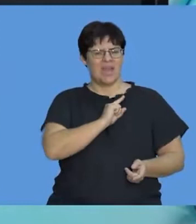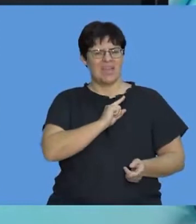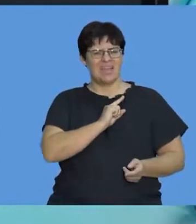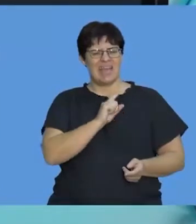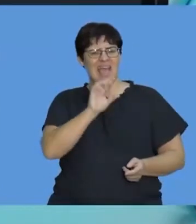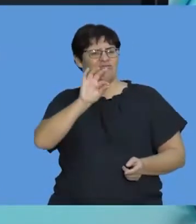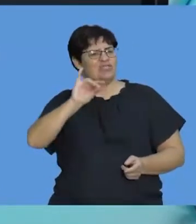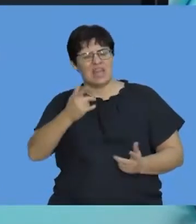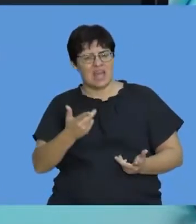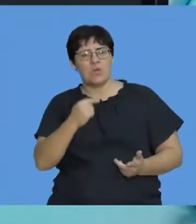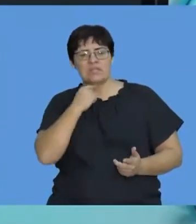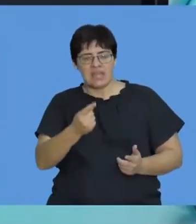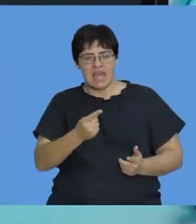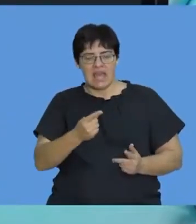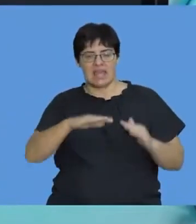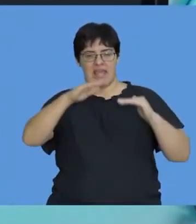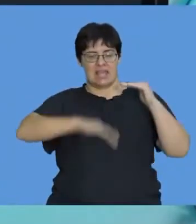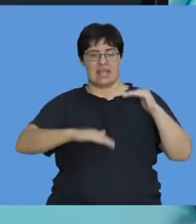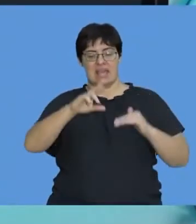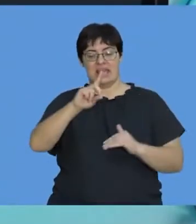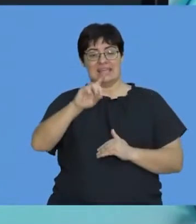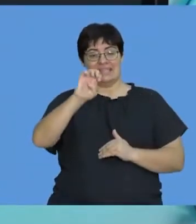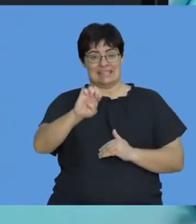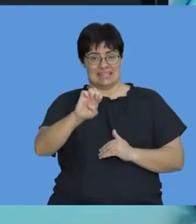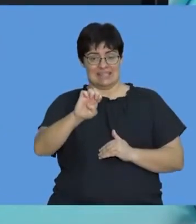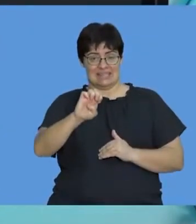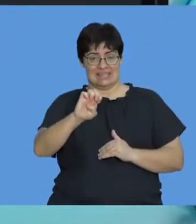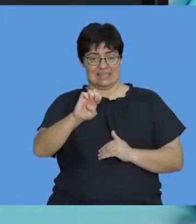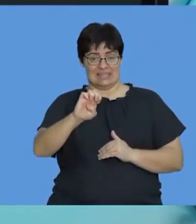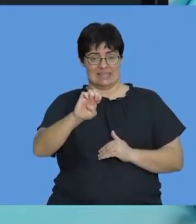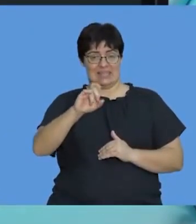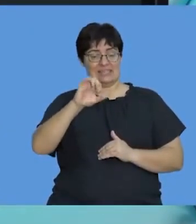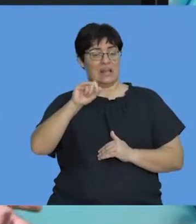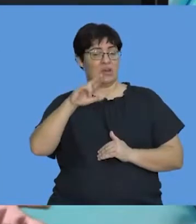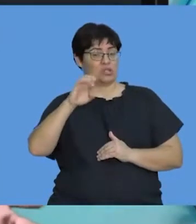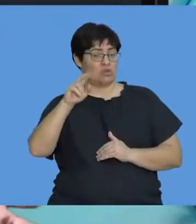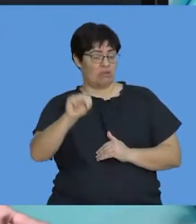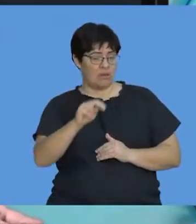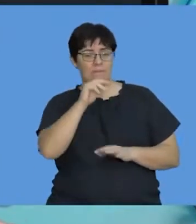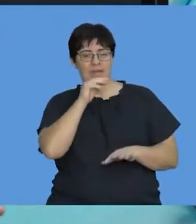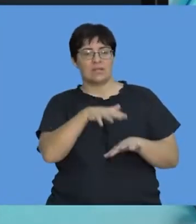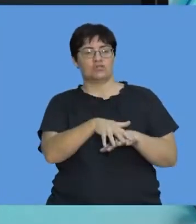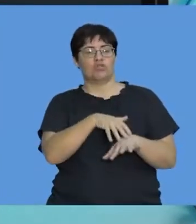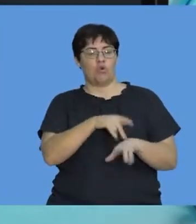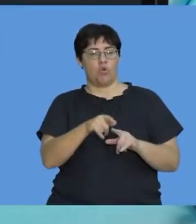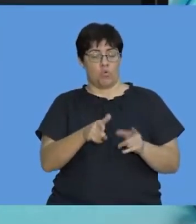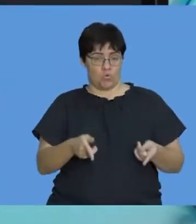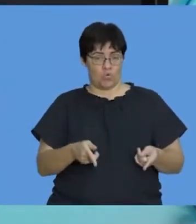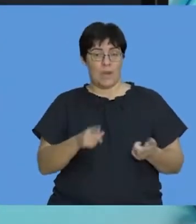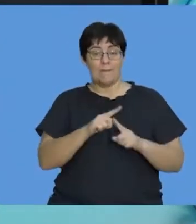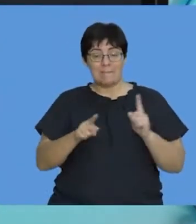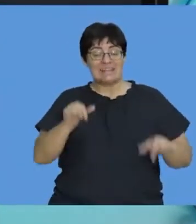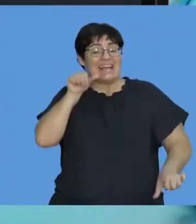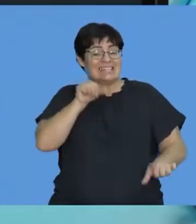we use the word deceleration to mean slowing down, and that's fine in everyday language. But